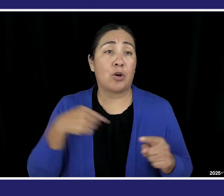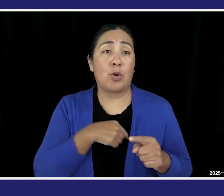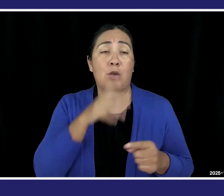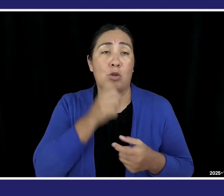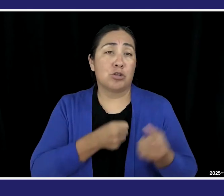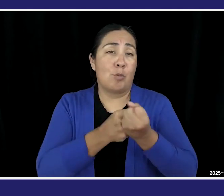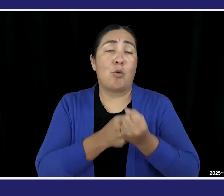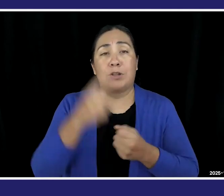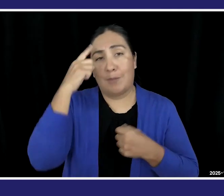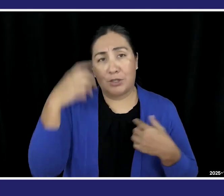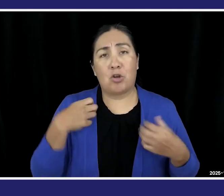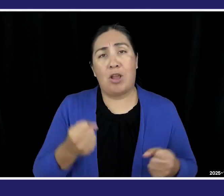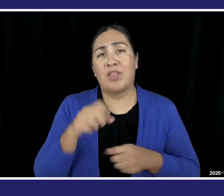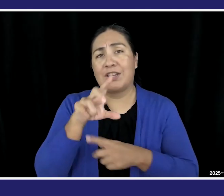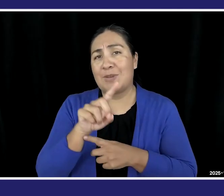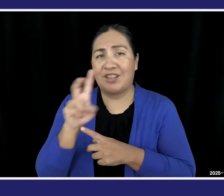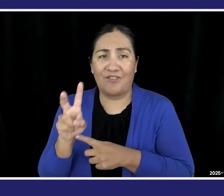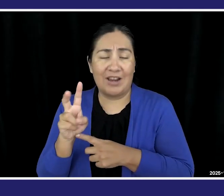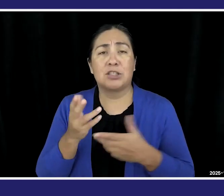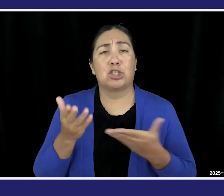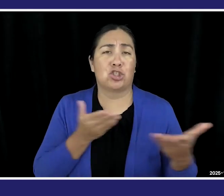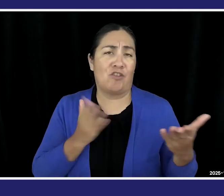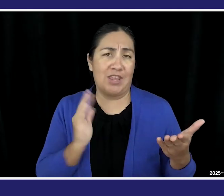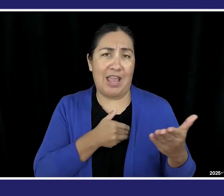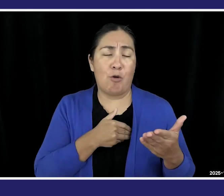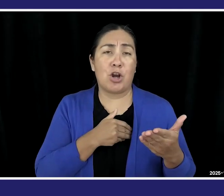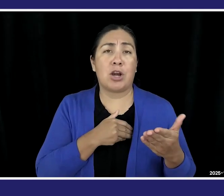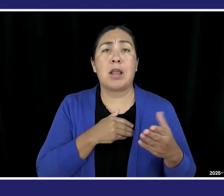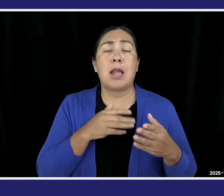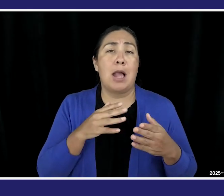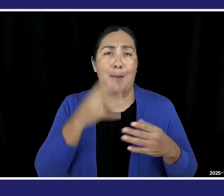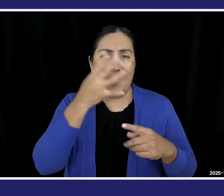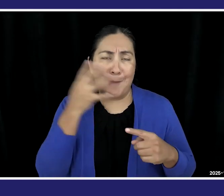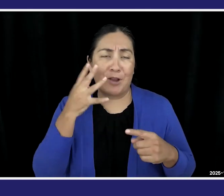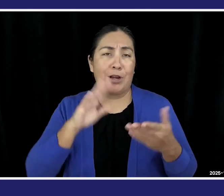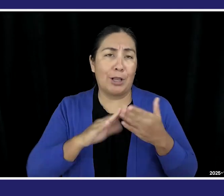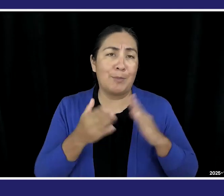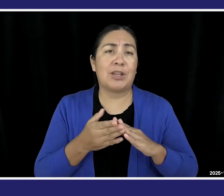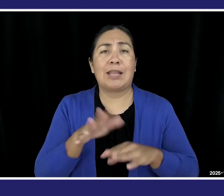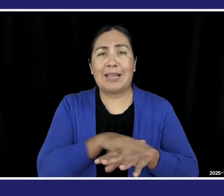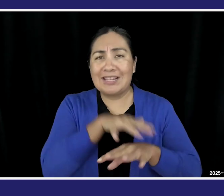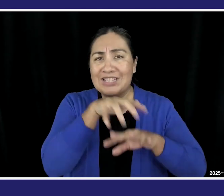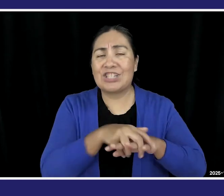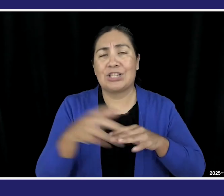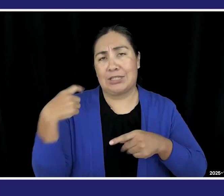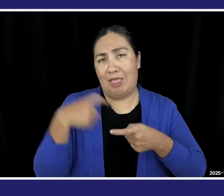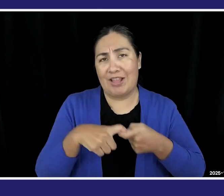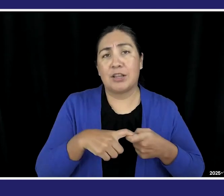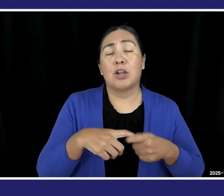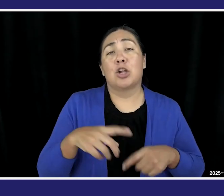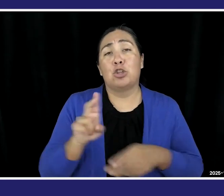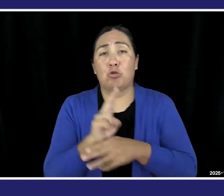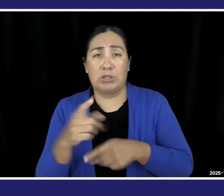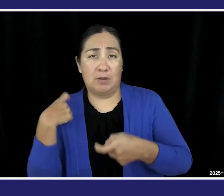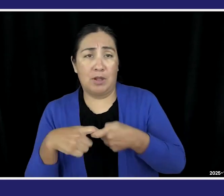and Latin population. In Spanish, we are able to do it in Spanish. We're able to give them linguistic access to everything that they need to be able to